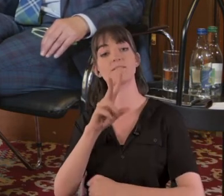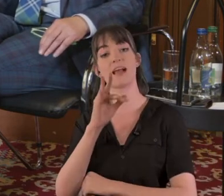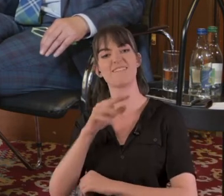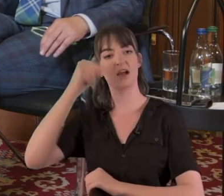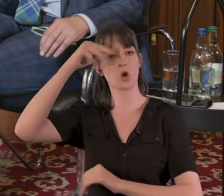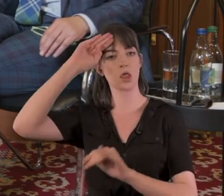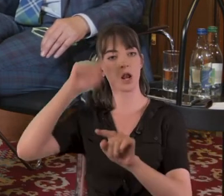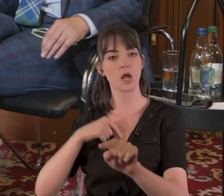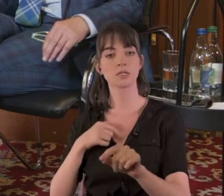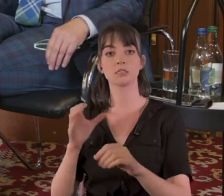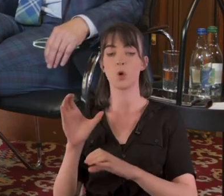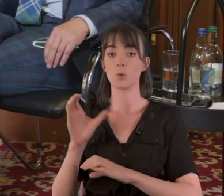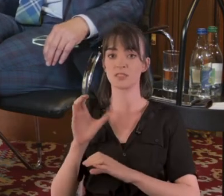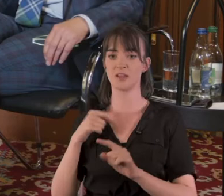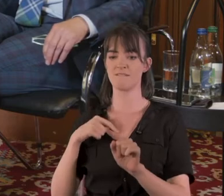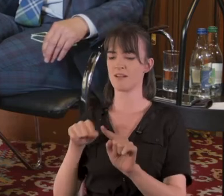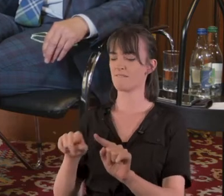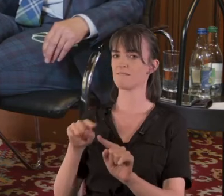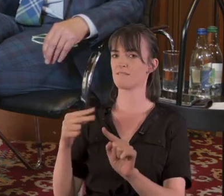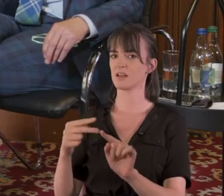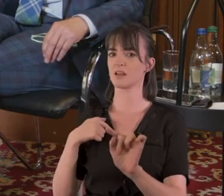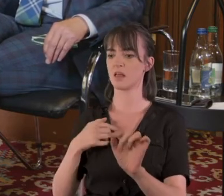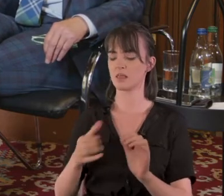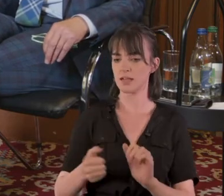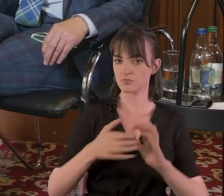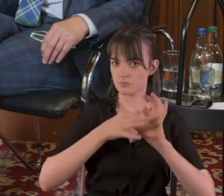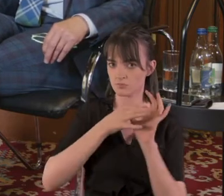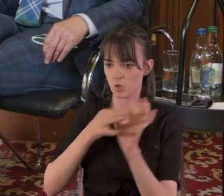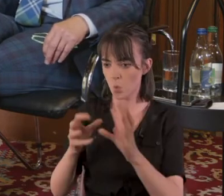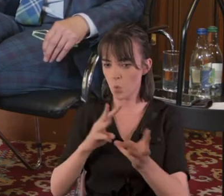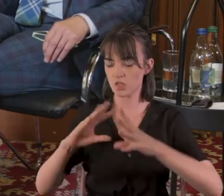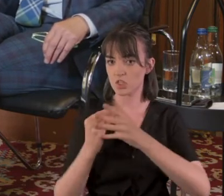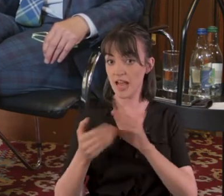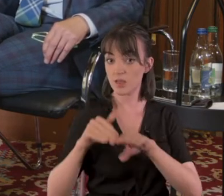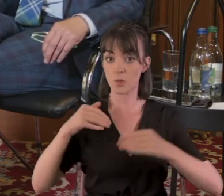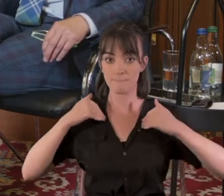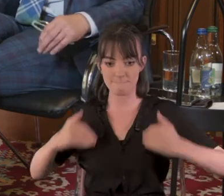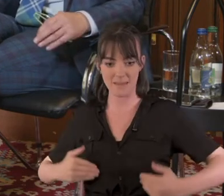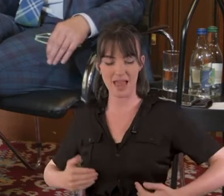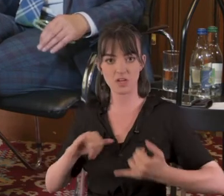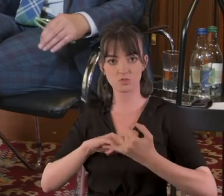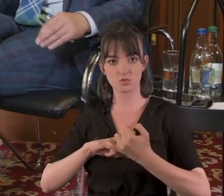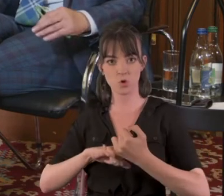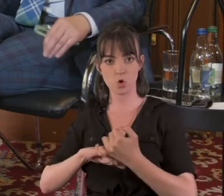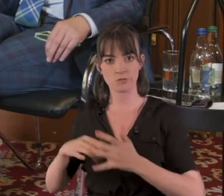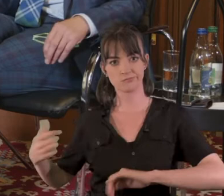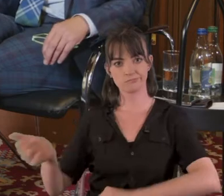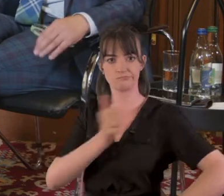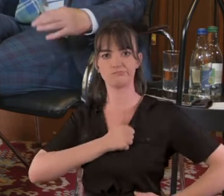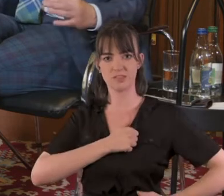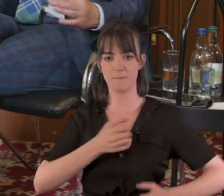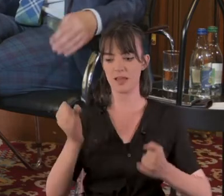in a treasonable position. They ally themselves with men who are arming themselves to defy the will of the